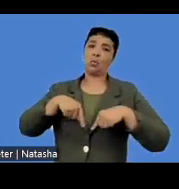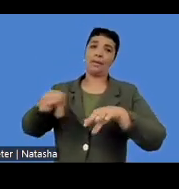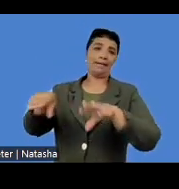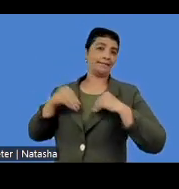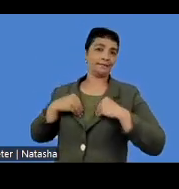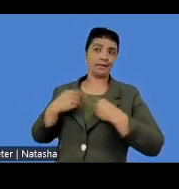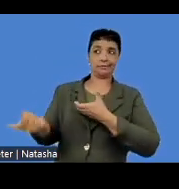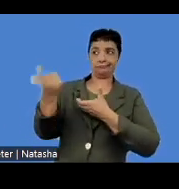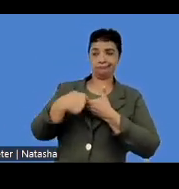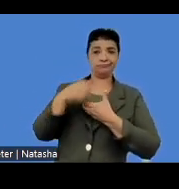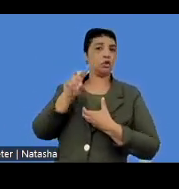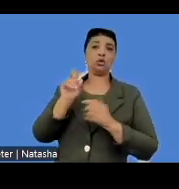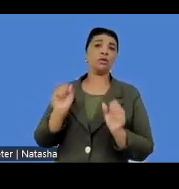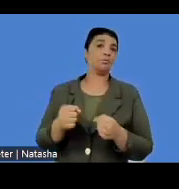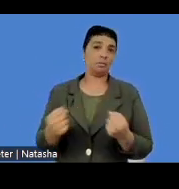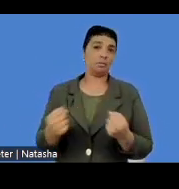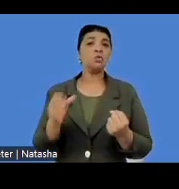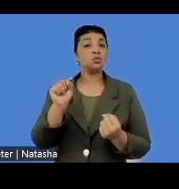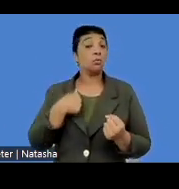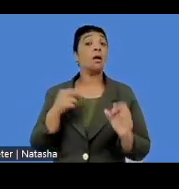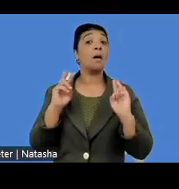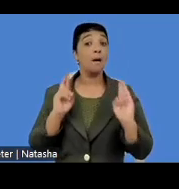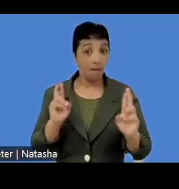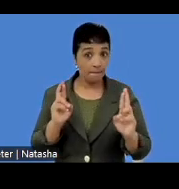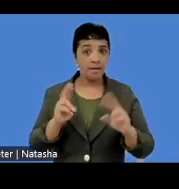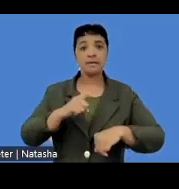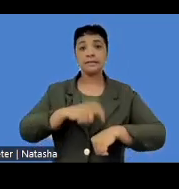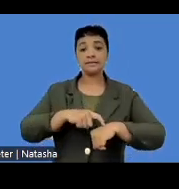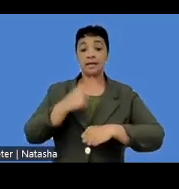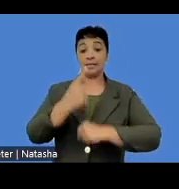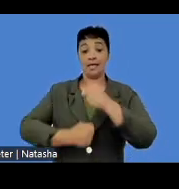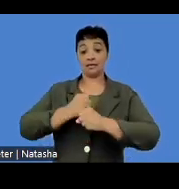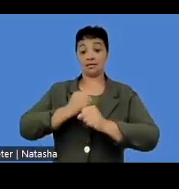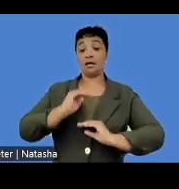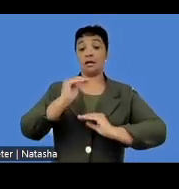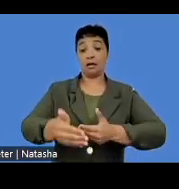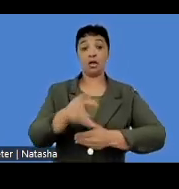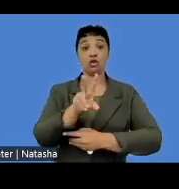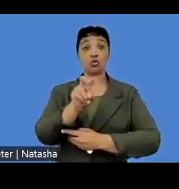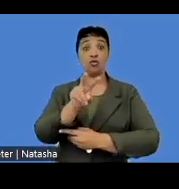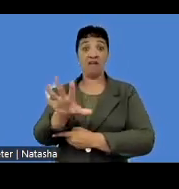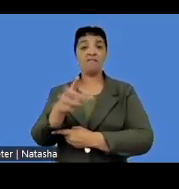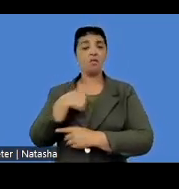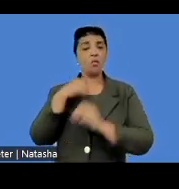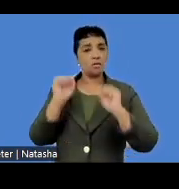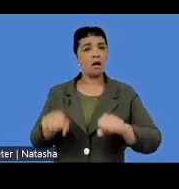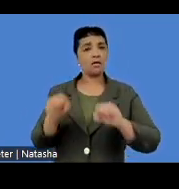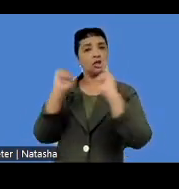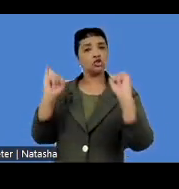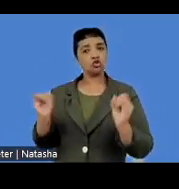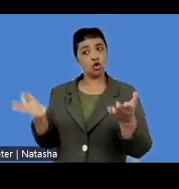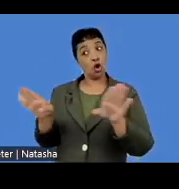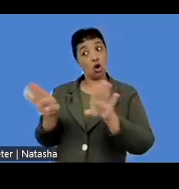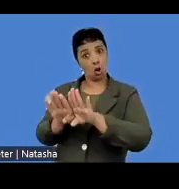this organization. So I hope that during next years, we would be able to achieve our main goal,